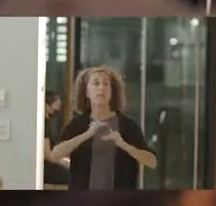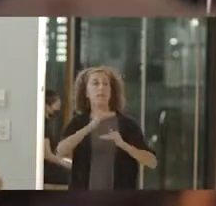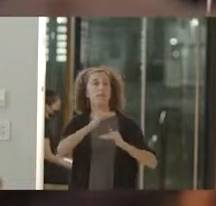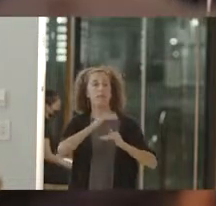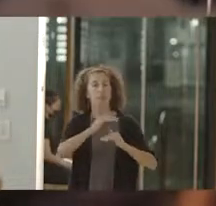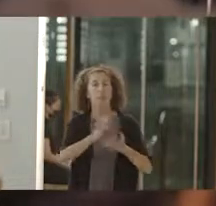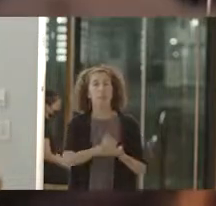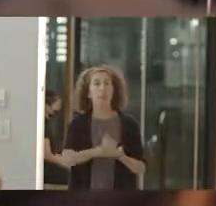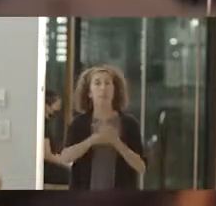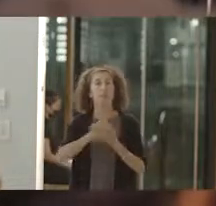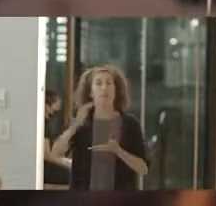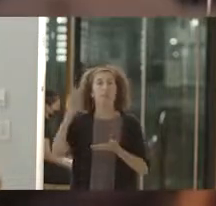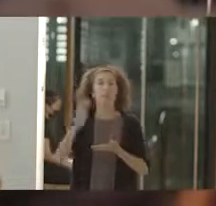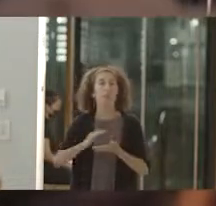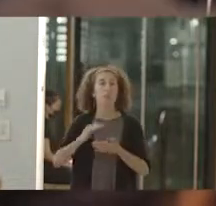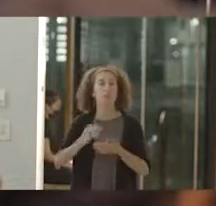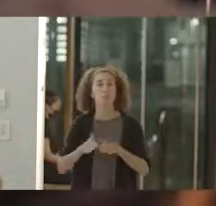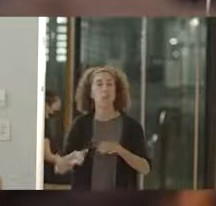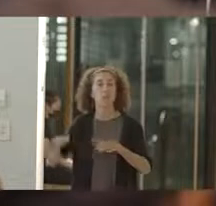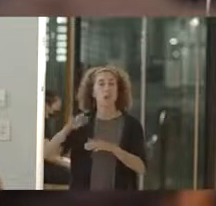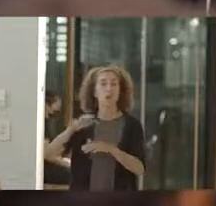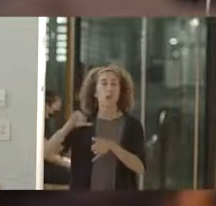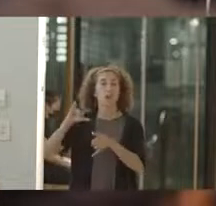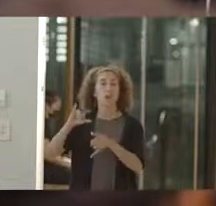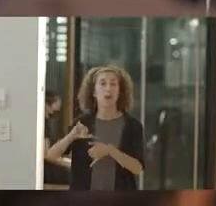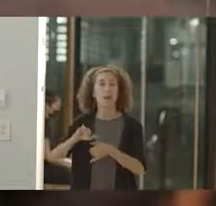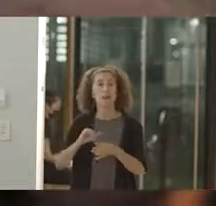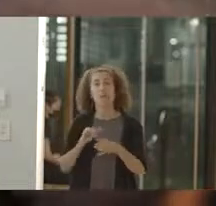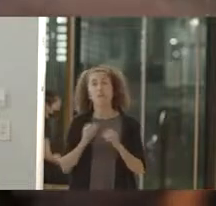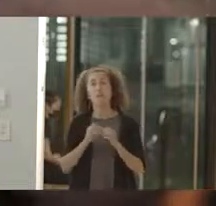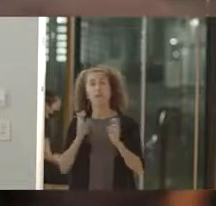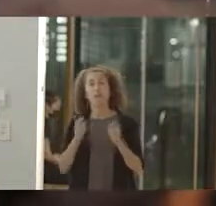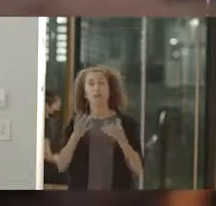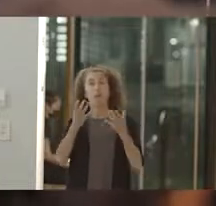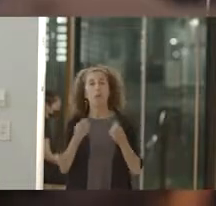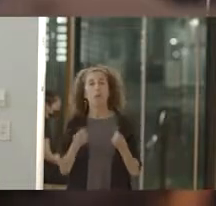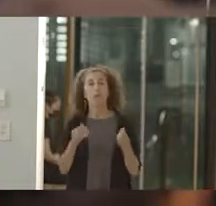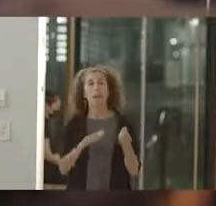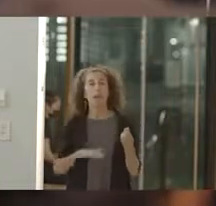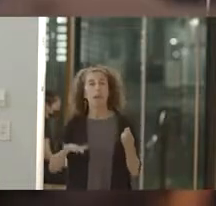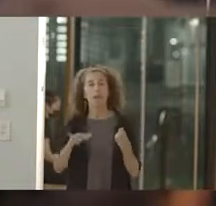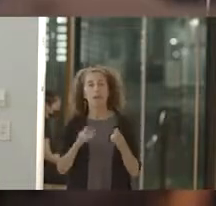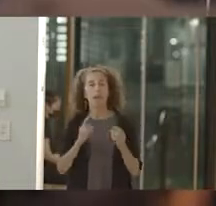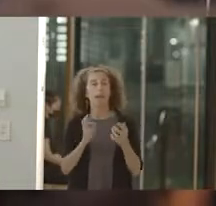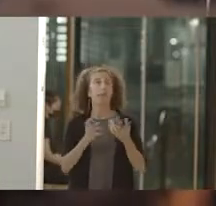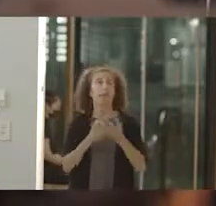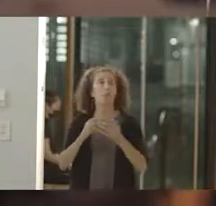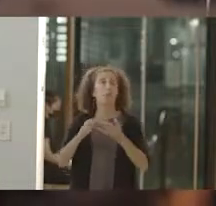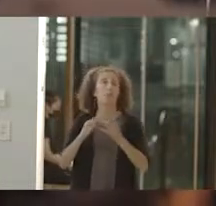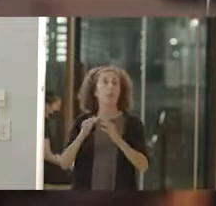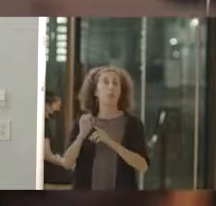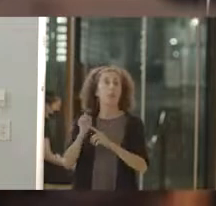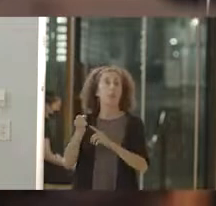takes from, dune systems and wetlands and those kinds of things. It's an urban version of it. We have very tight parameters. We know that we need something